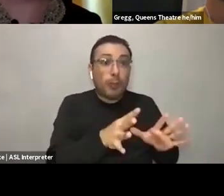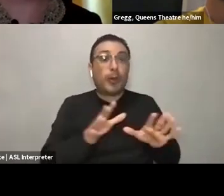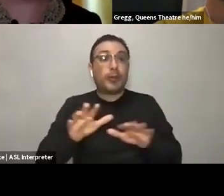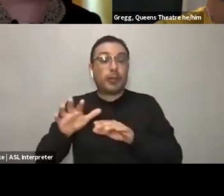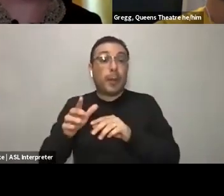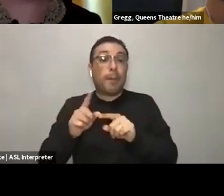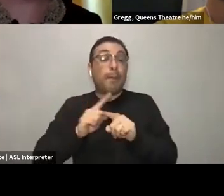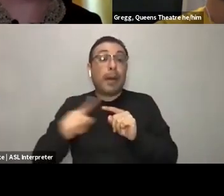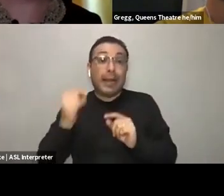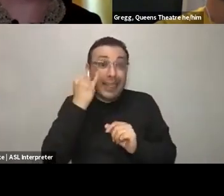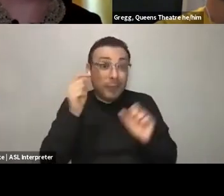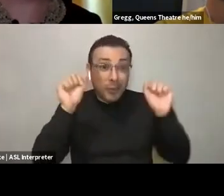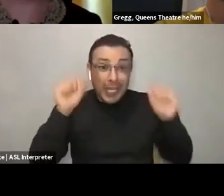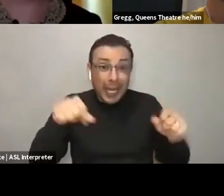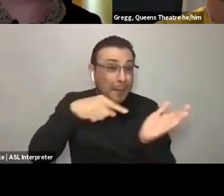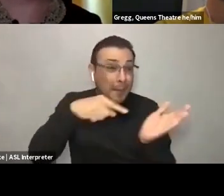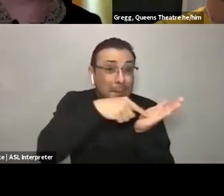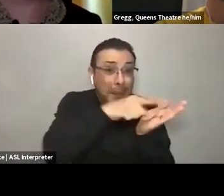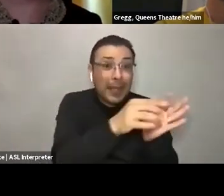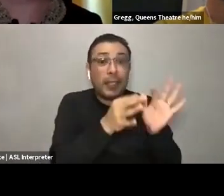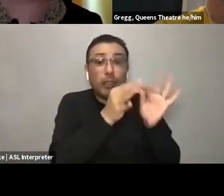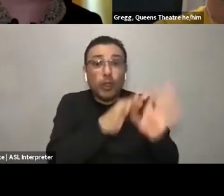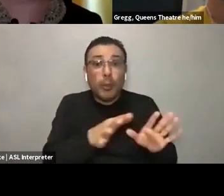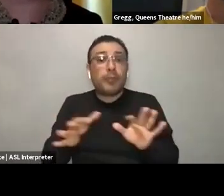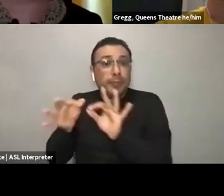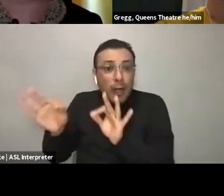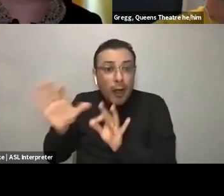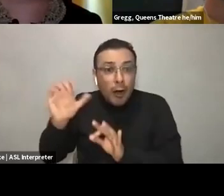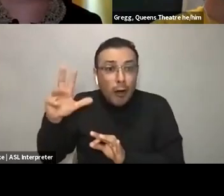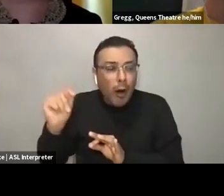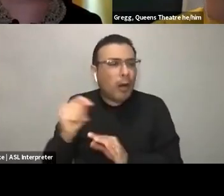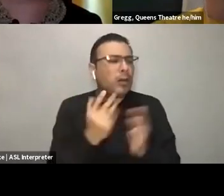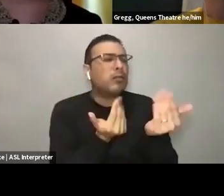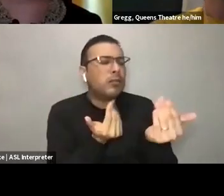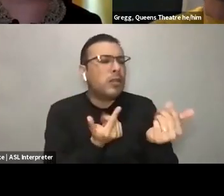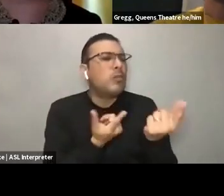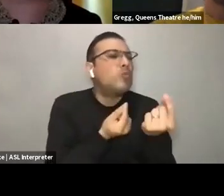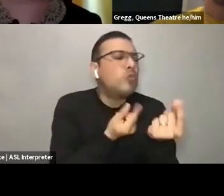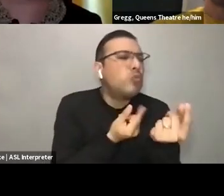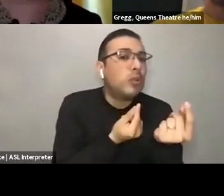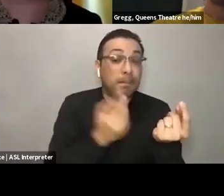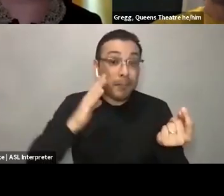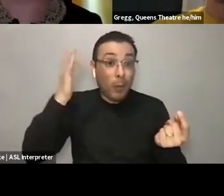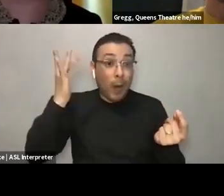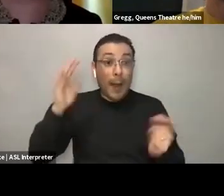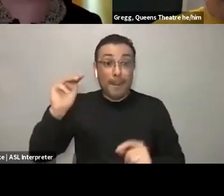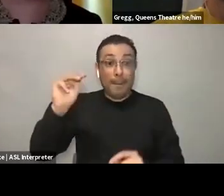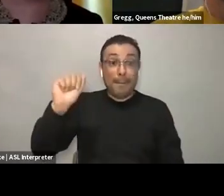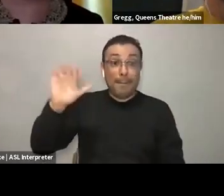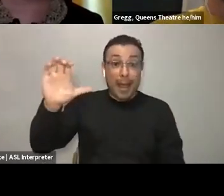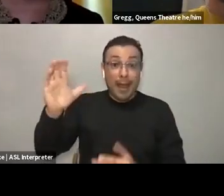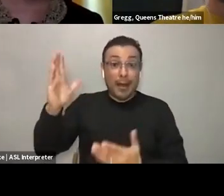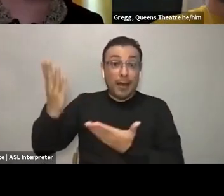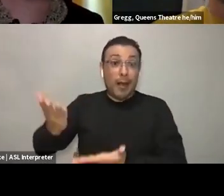to pay folks or if you're able to, you know, find out from folks who have done this, Mac offers a weekly membership call